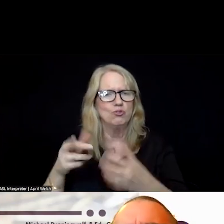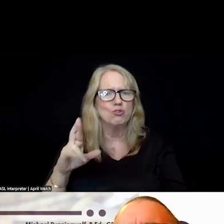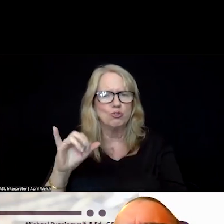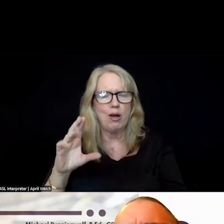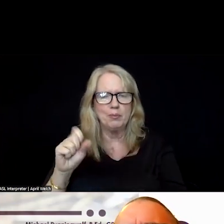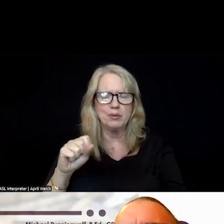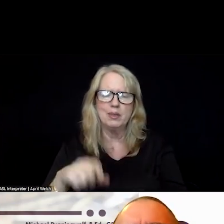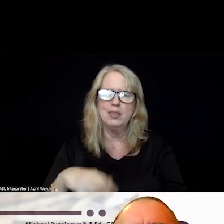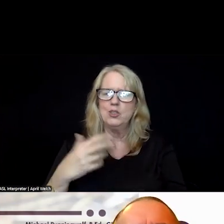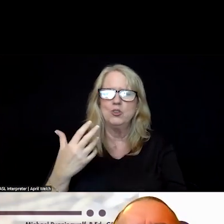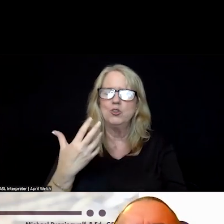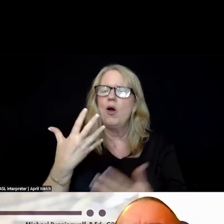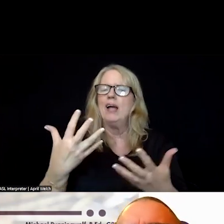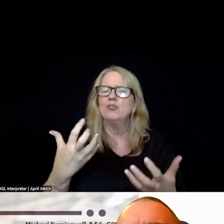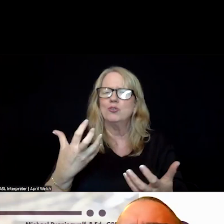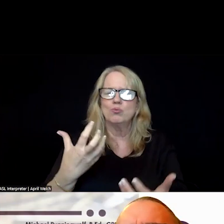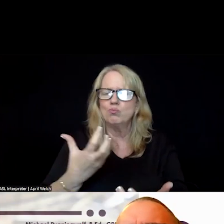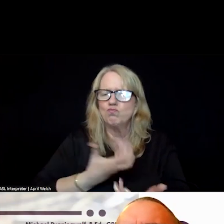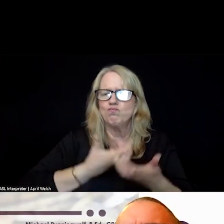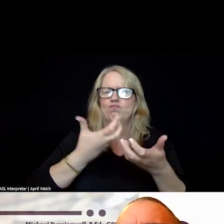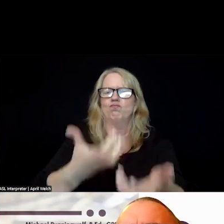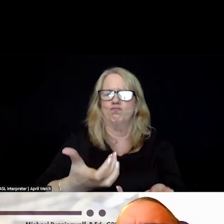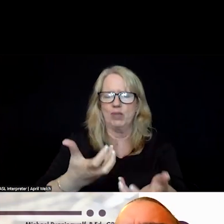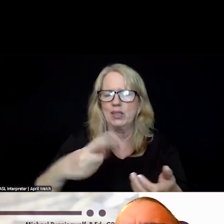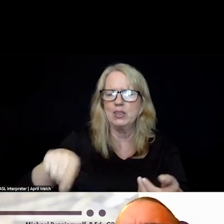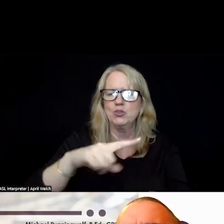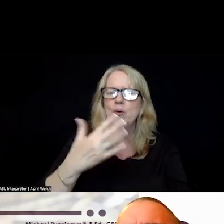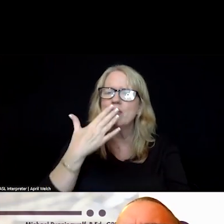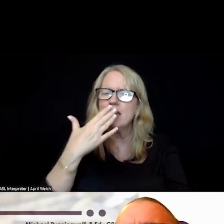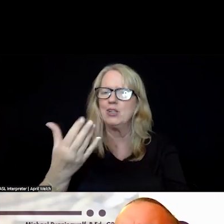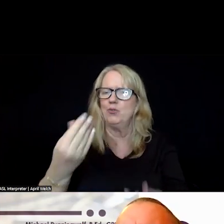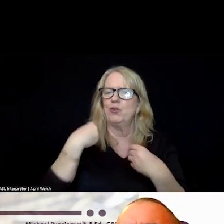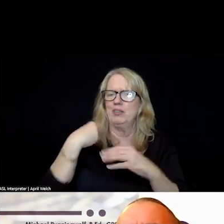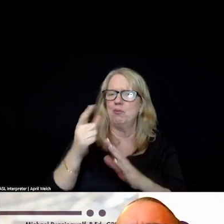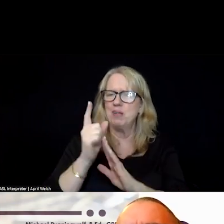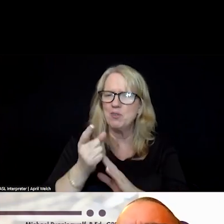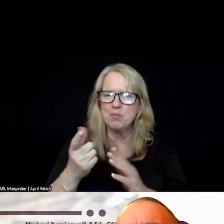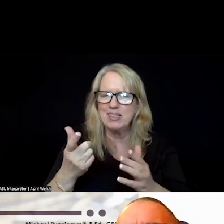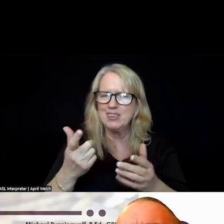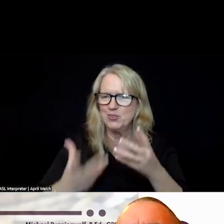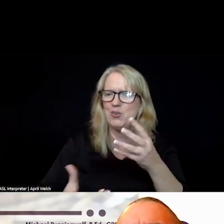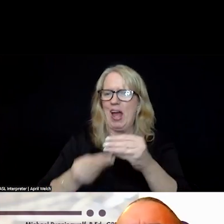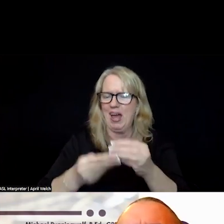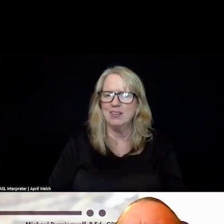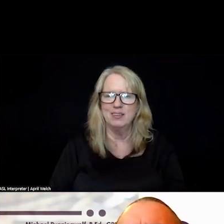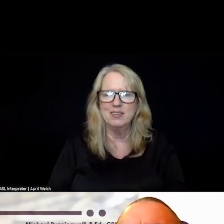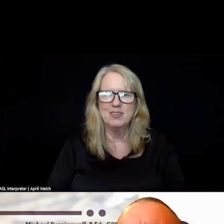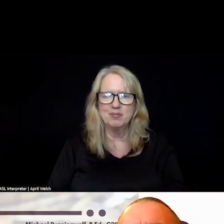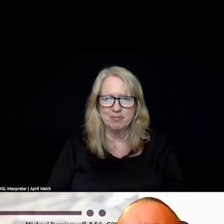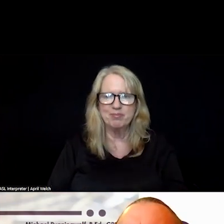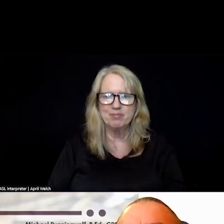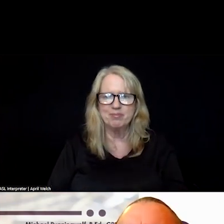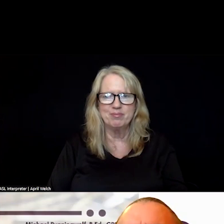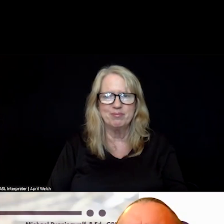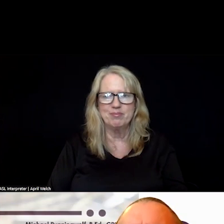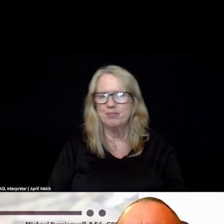I just wanted to voice that. So thank you, Arrow, for giving me a few minutes to add to that. Without a